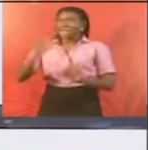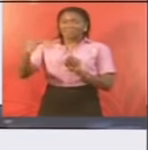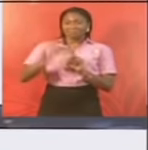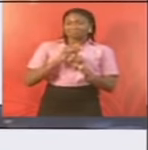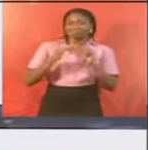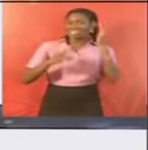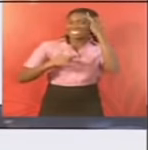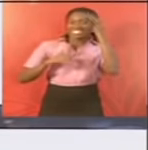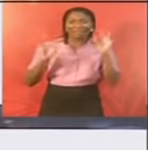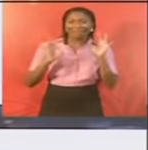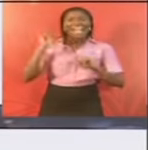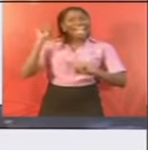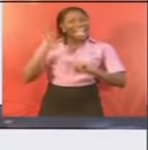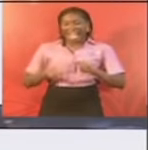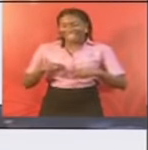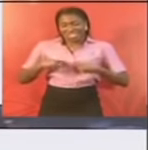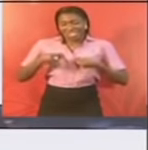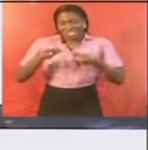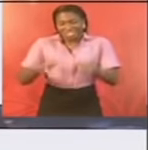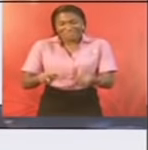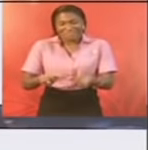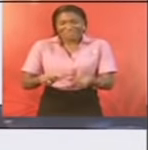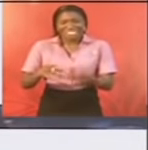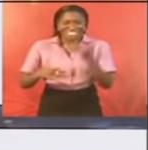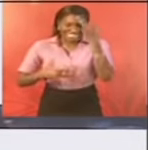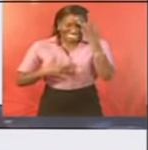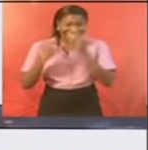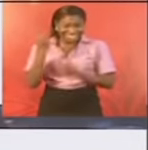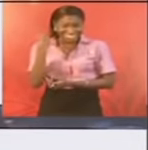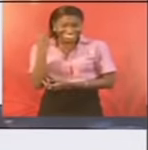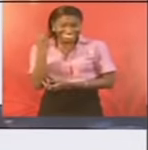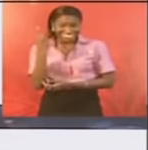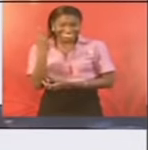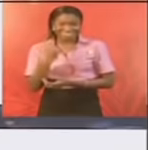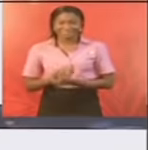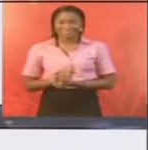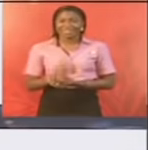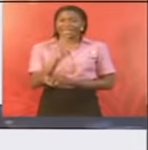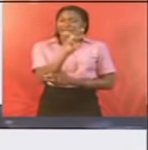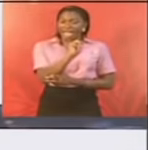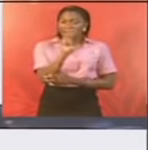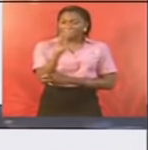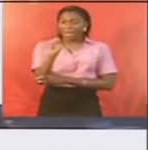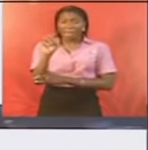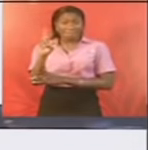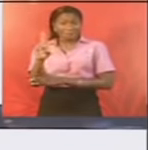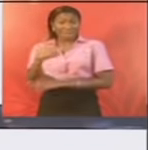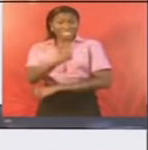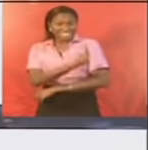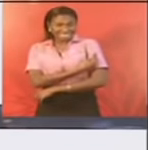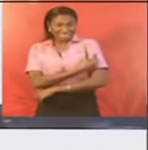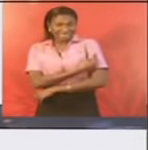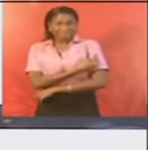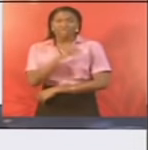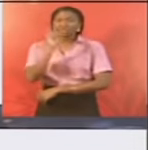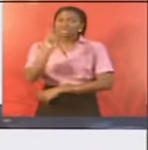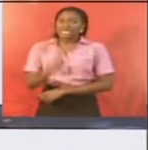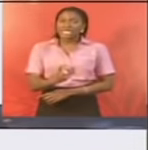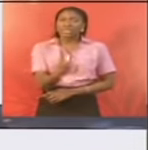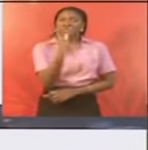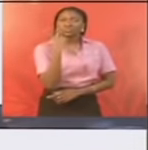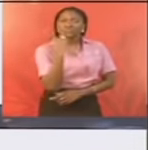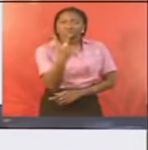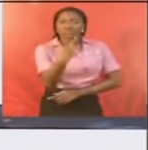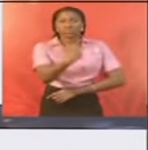Vaccines such as MMR, you must acquire 2 doses in order to be fully immunized. If you take 1 dose of the vaccine,